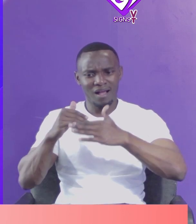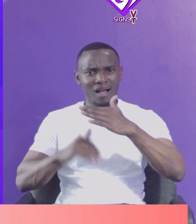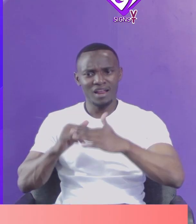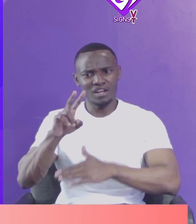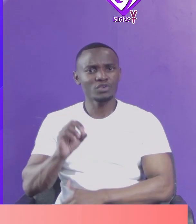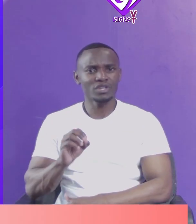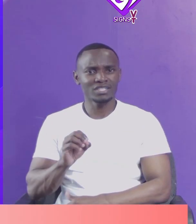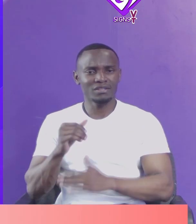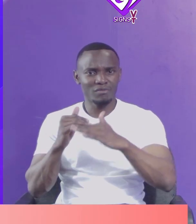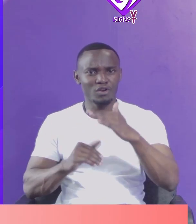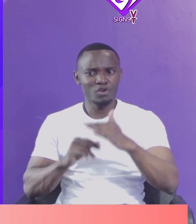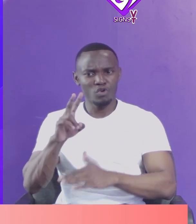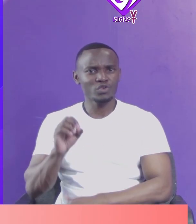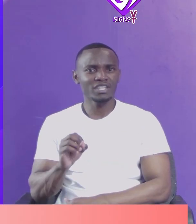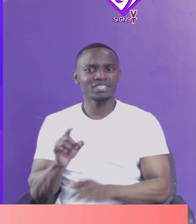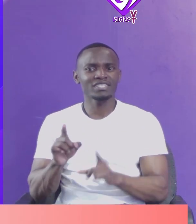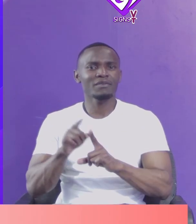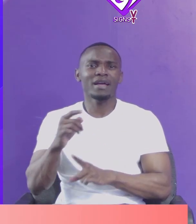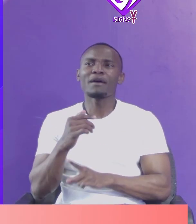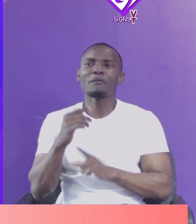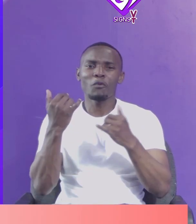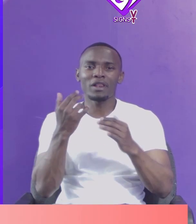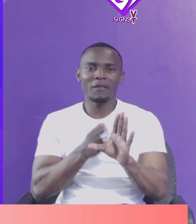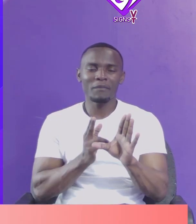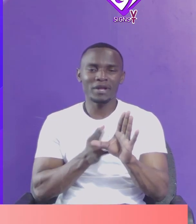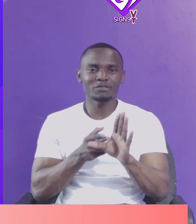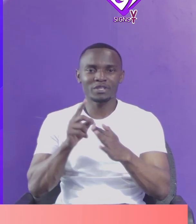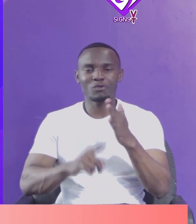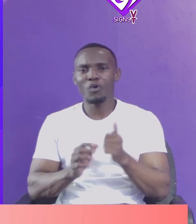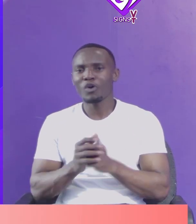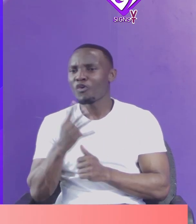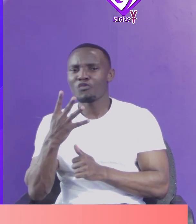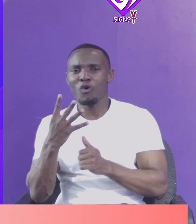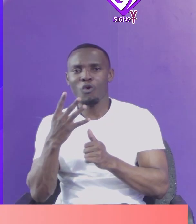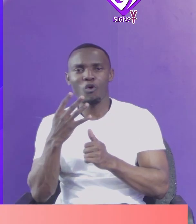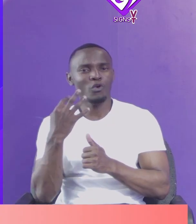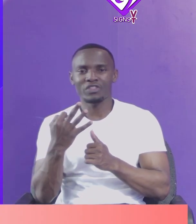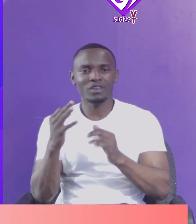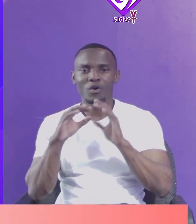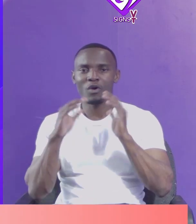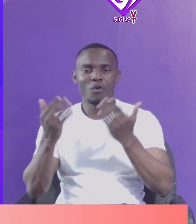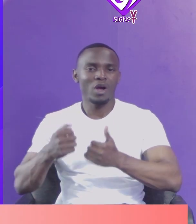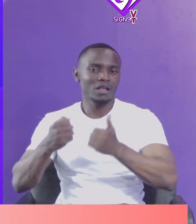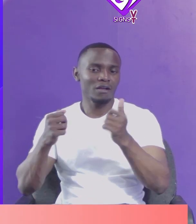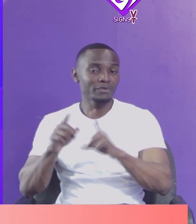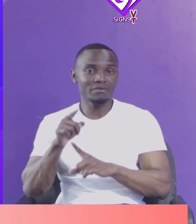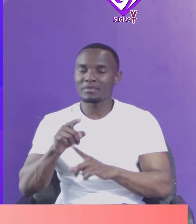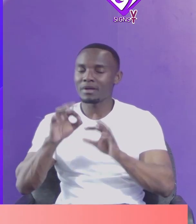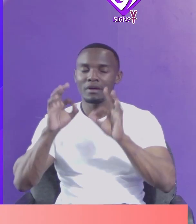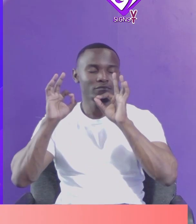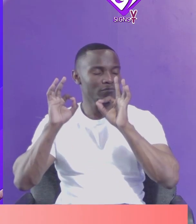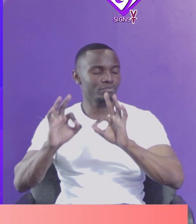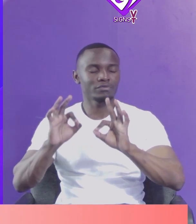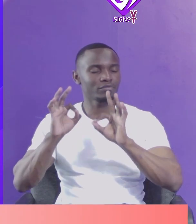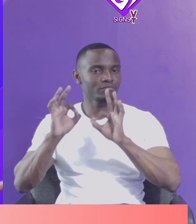we tuliza World Cup kama tatu hivi ama nne as far as William Estavao is concerned. A massive performance against Barcelona. One